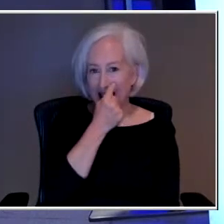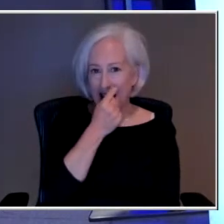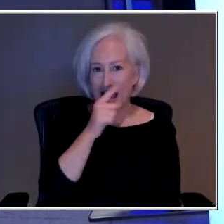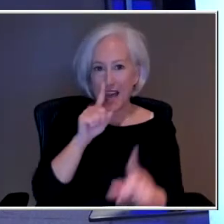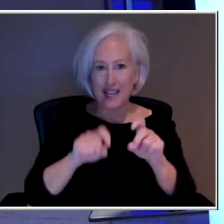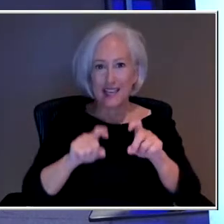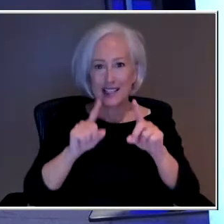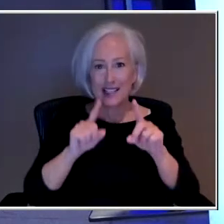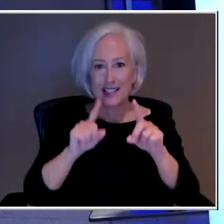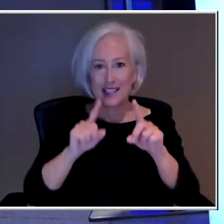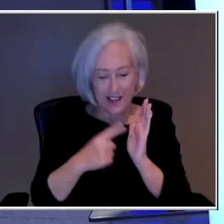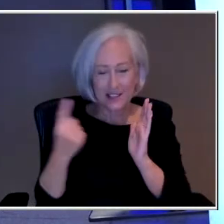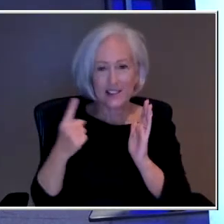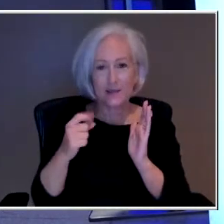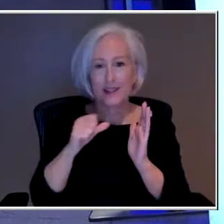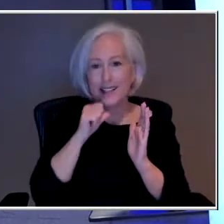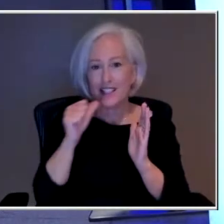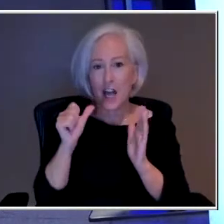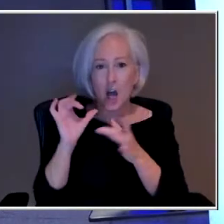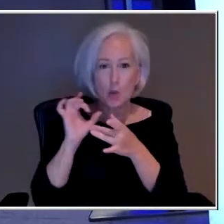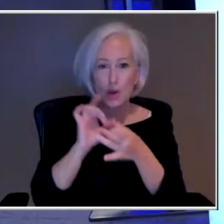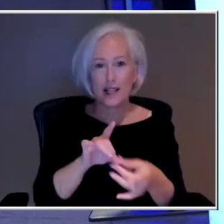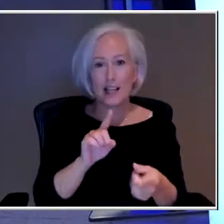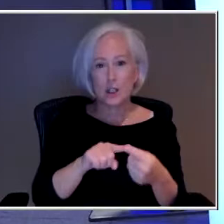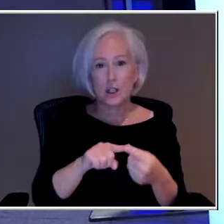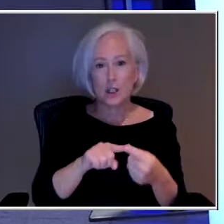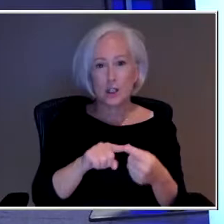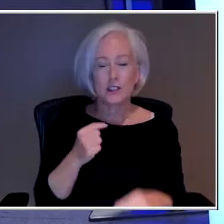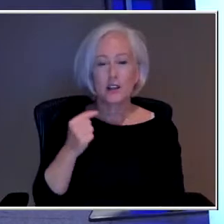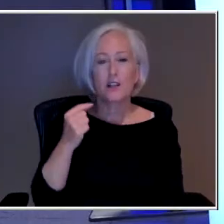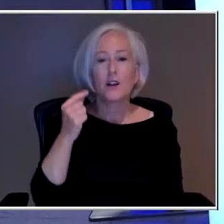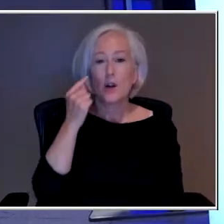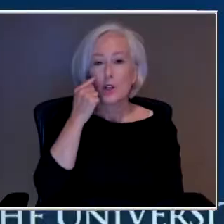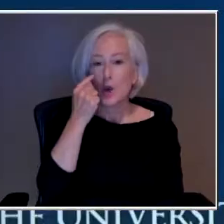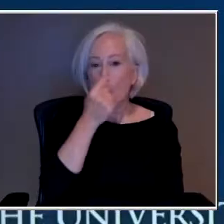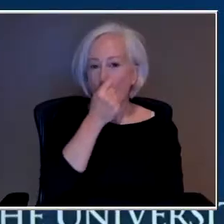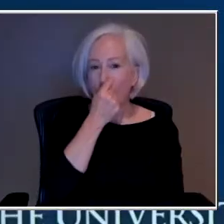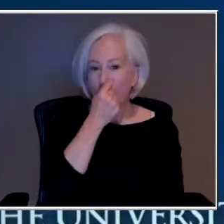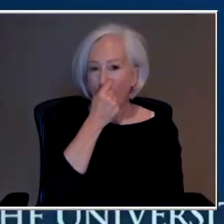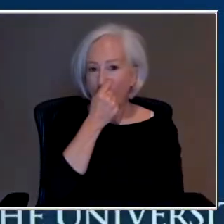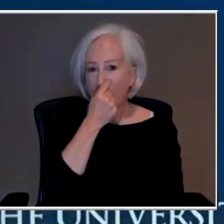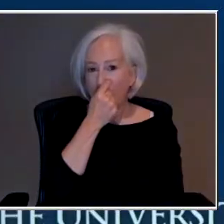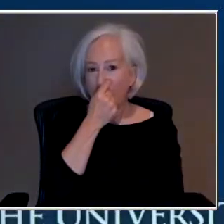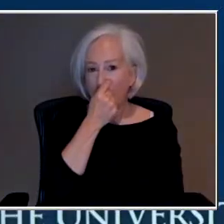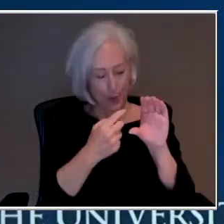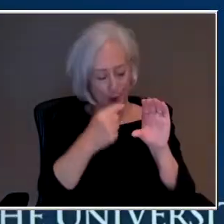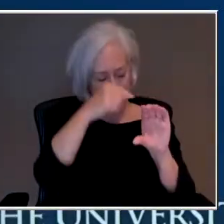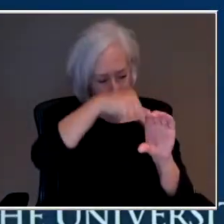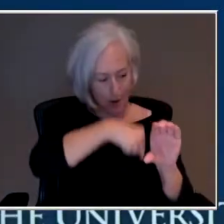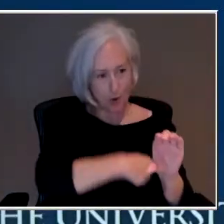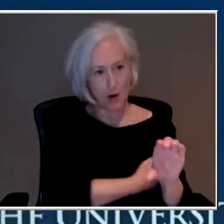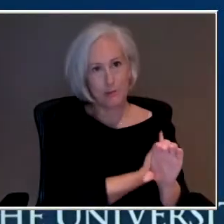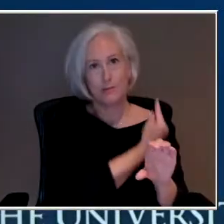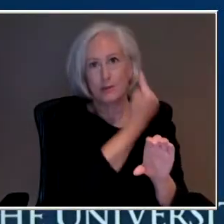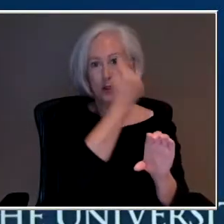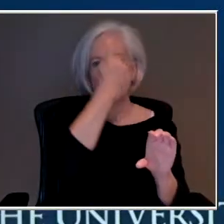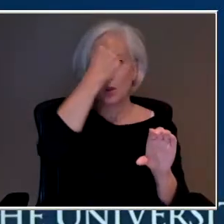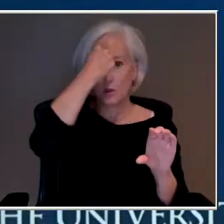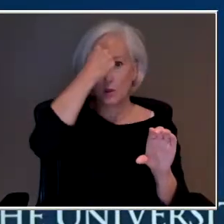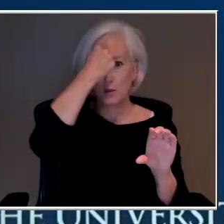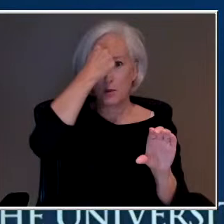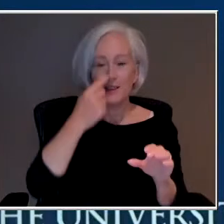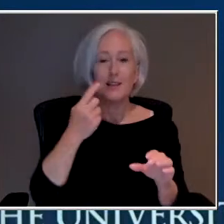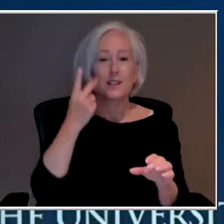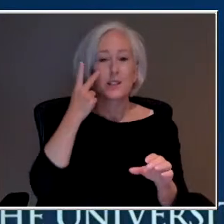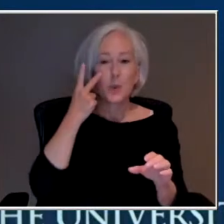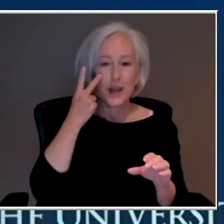we know? Absolutely. So your eyes are kind of a window into the brain. And so we can tell, even again on those babies, those kids who are not old enough to